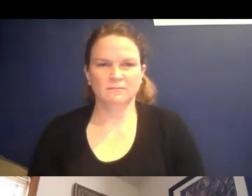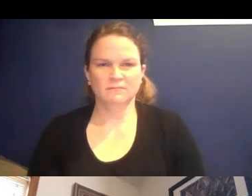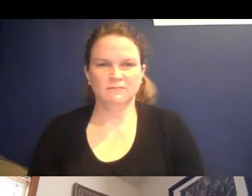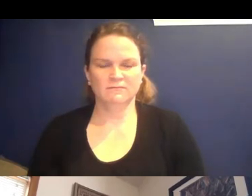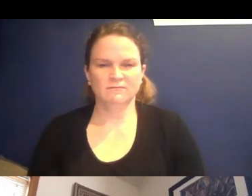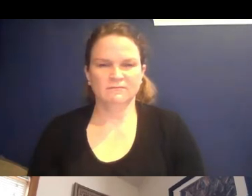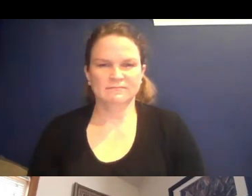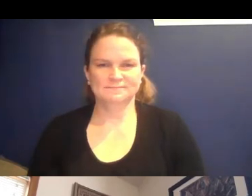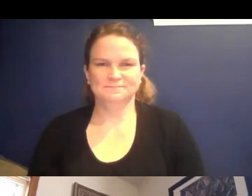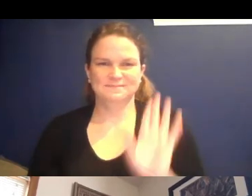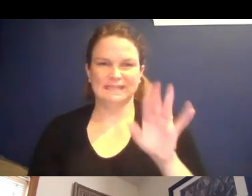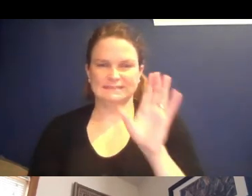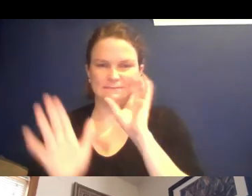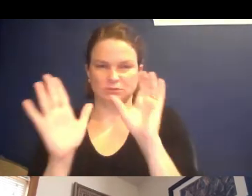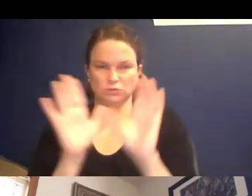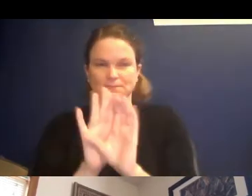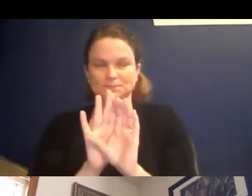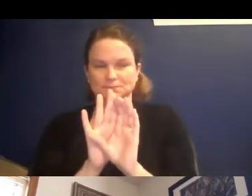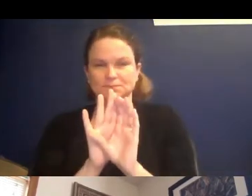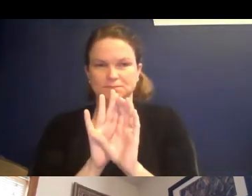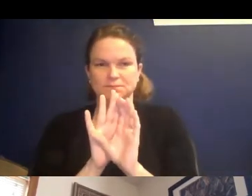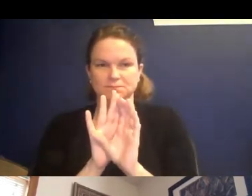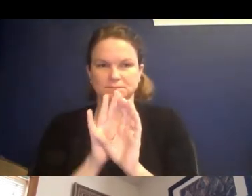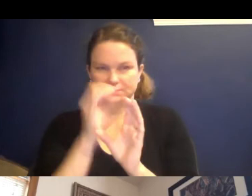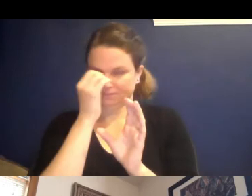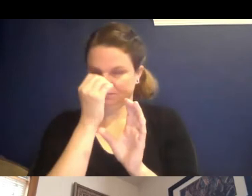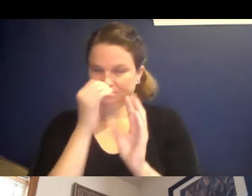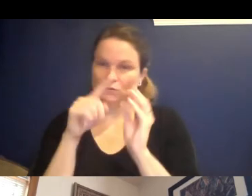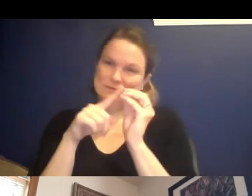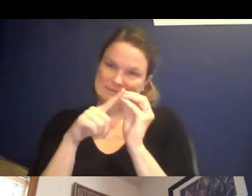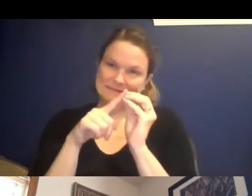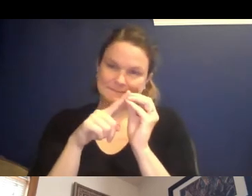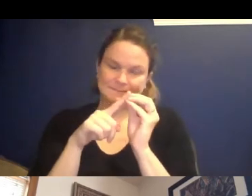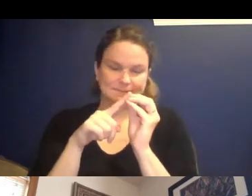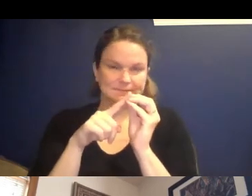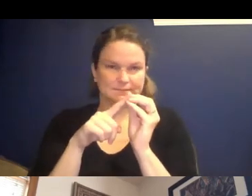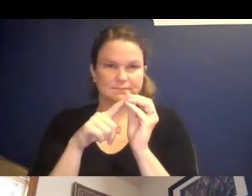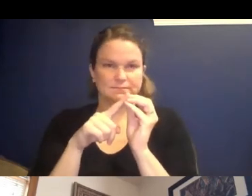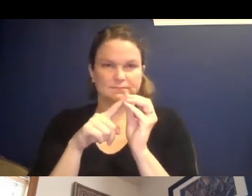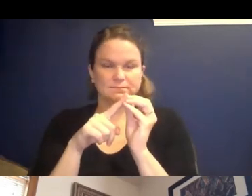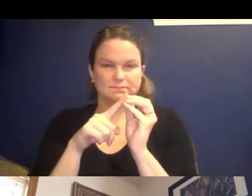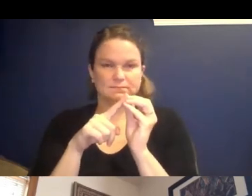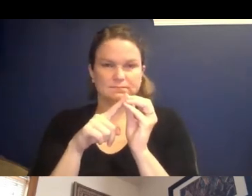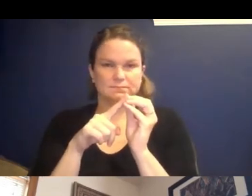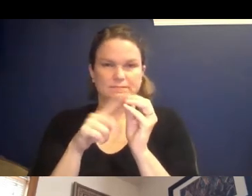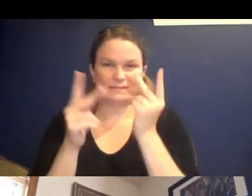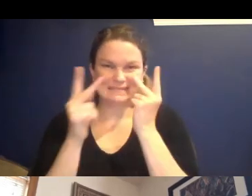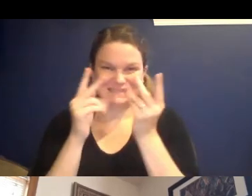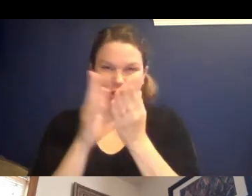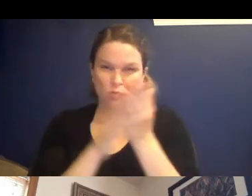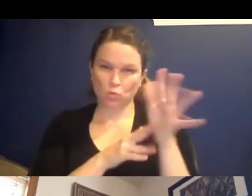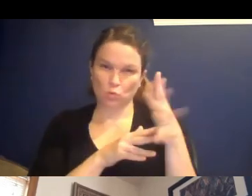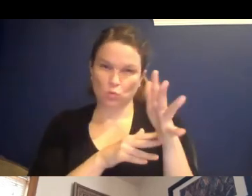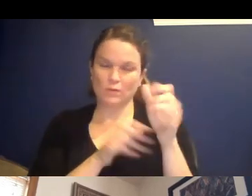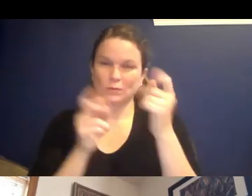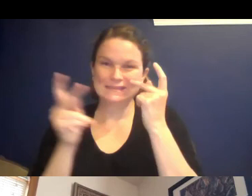So this is a diagram of chrysalis, and you can kind of see through it. So you could see into